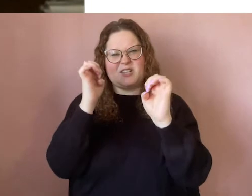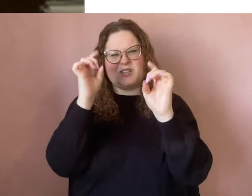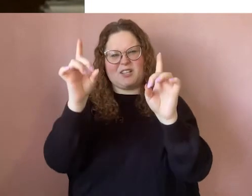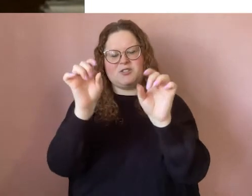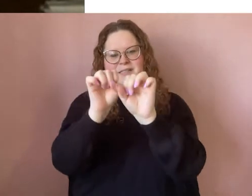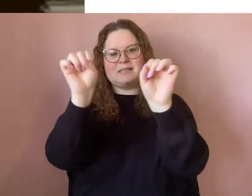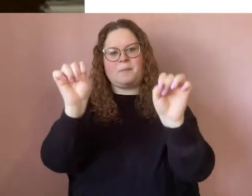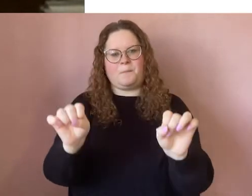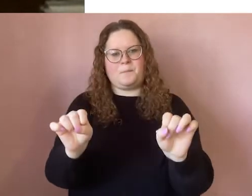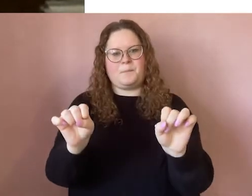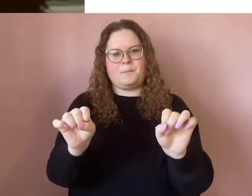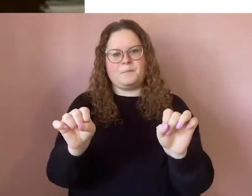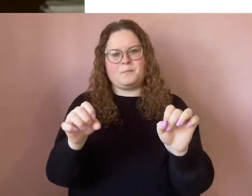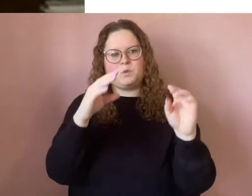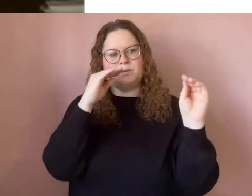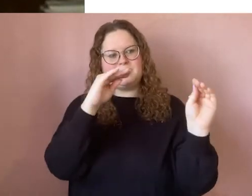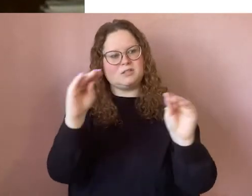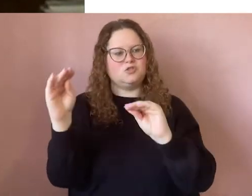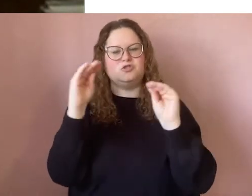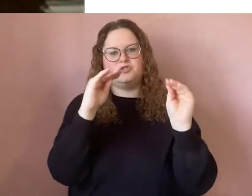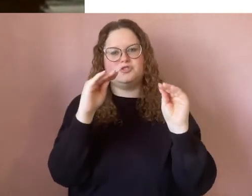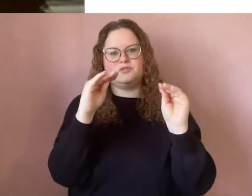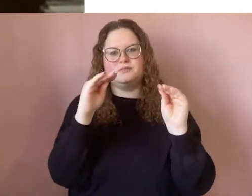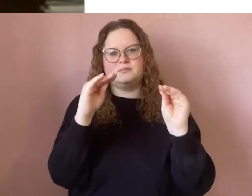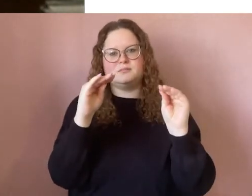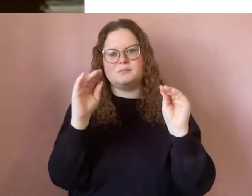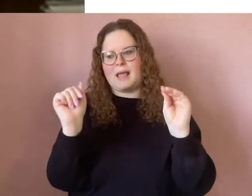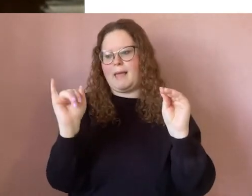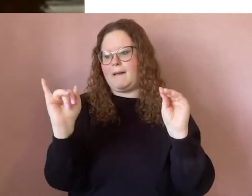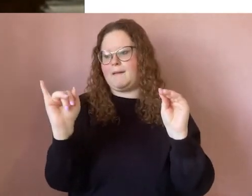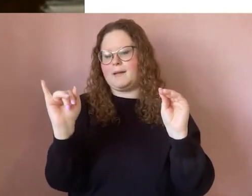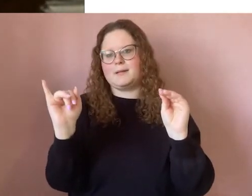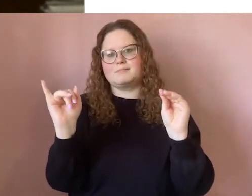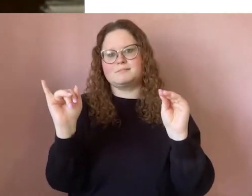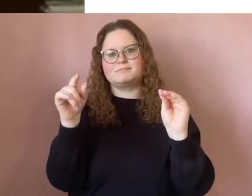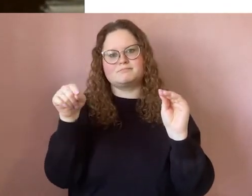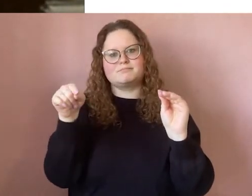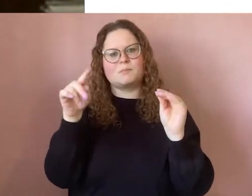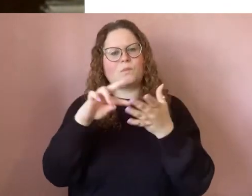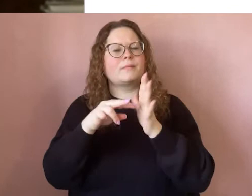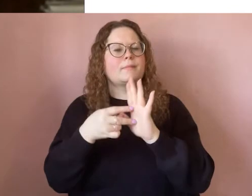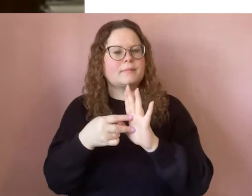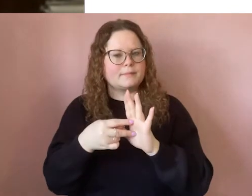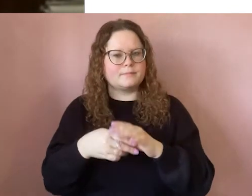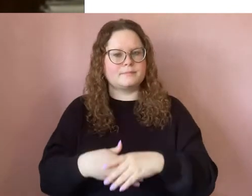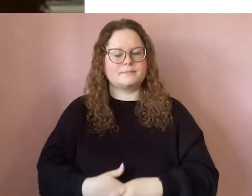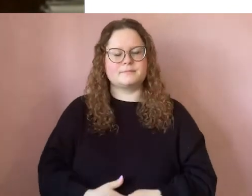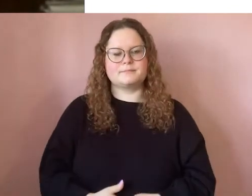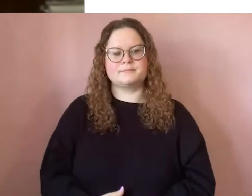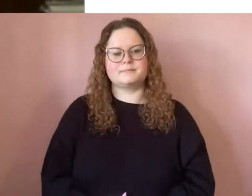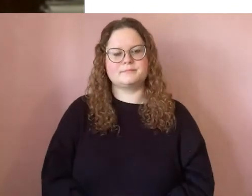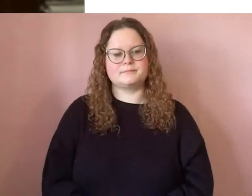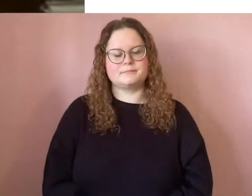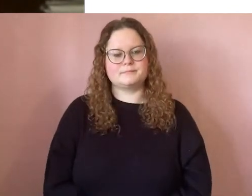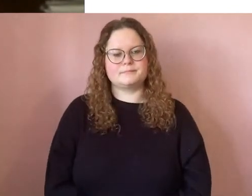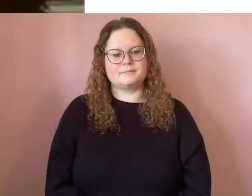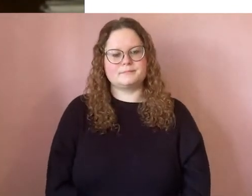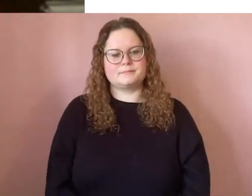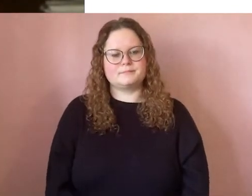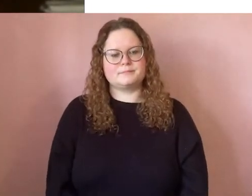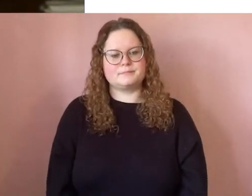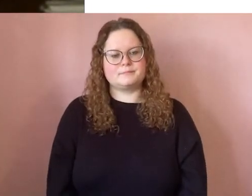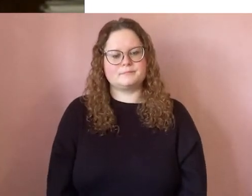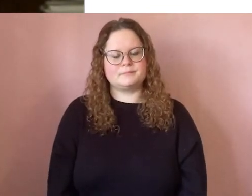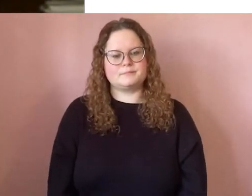So unintended consequence is the bridge too far. We have to have this stuff understood by the